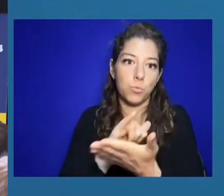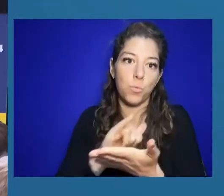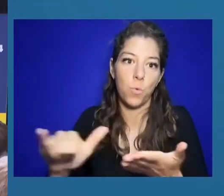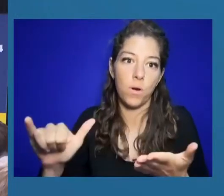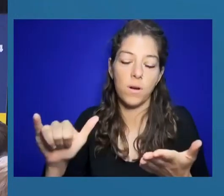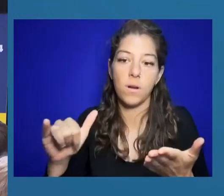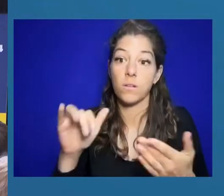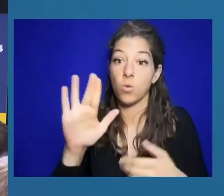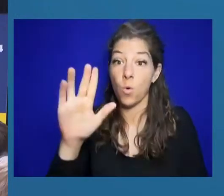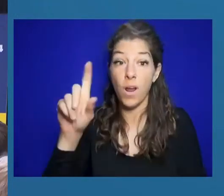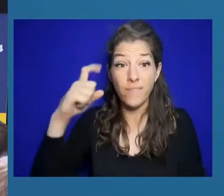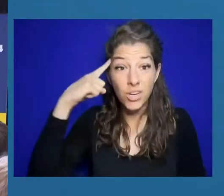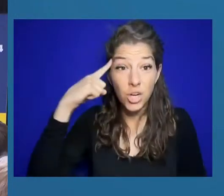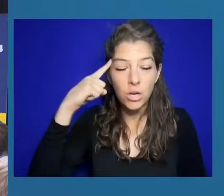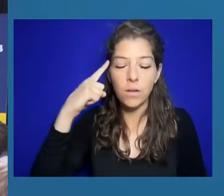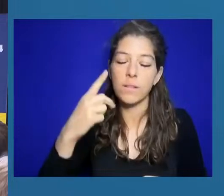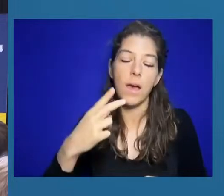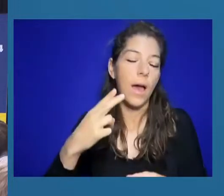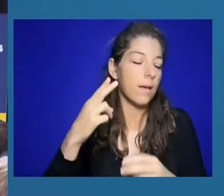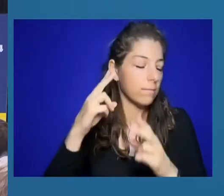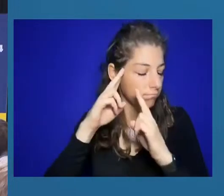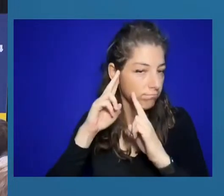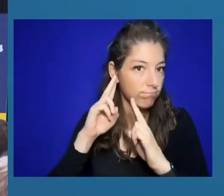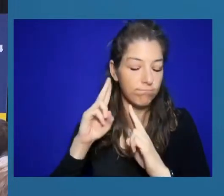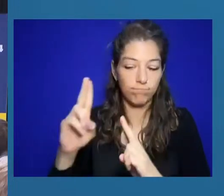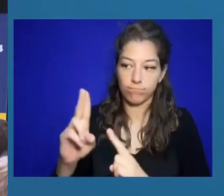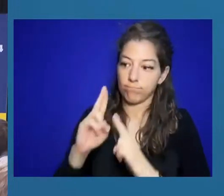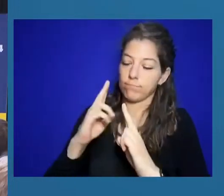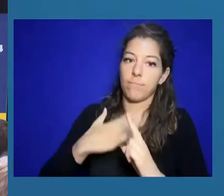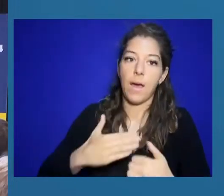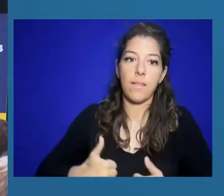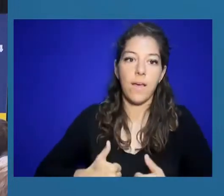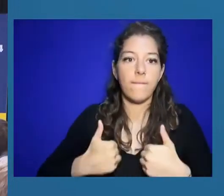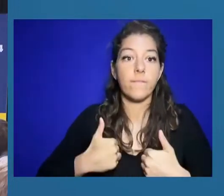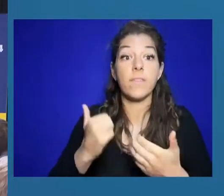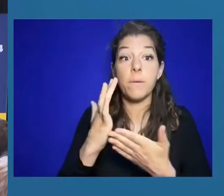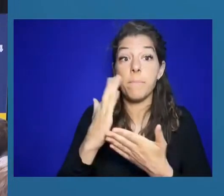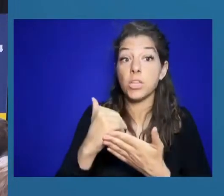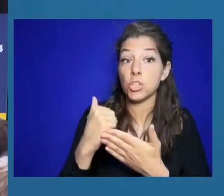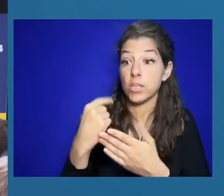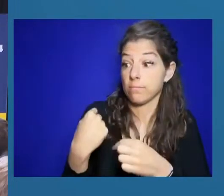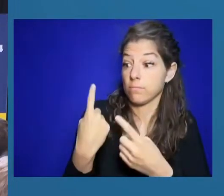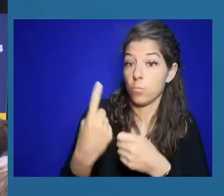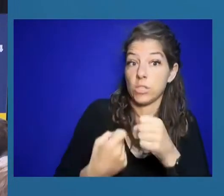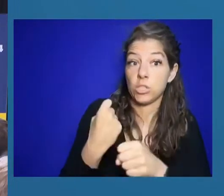your governor the highest honor of my life. In our budget this last year, I said